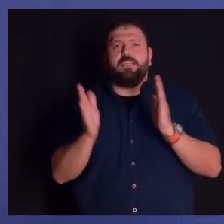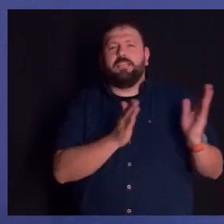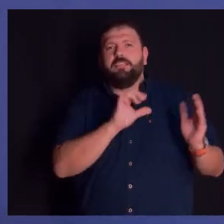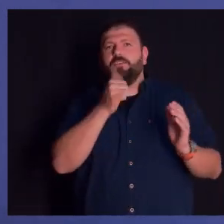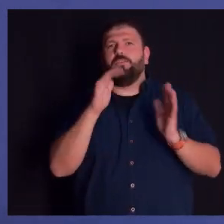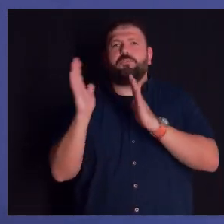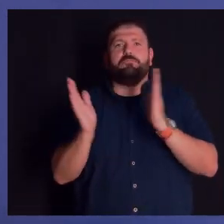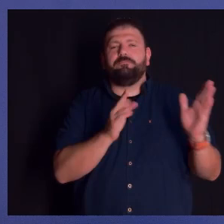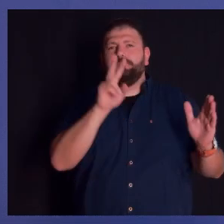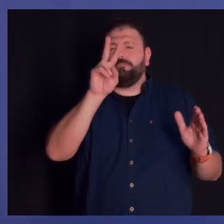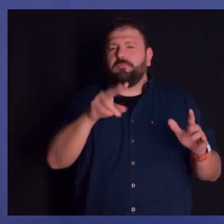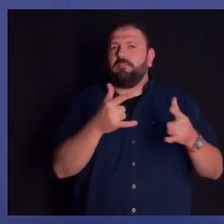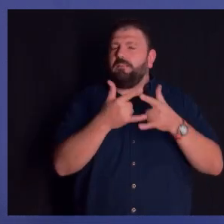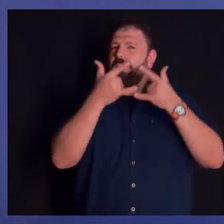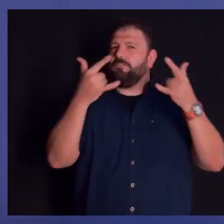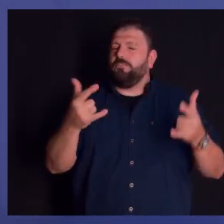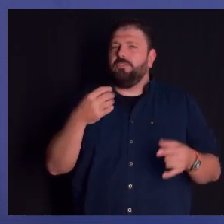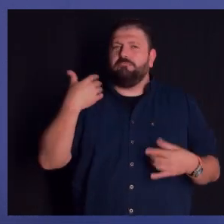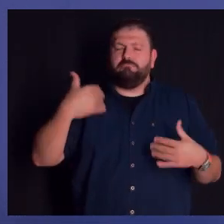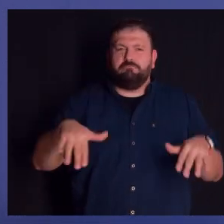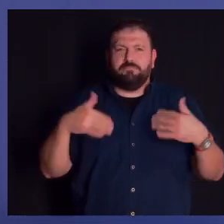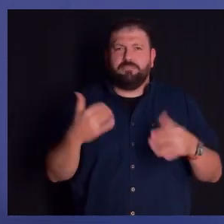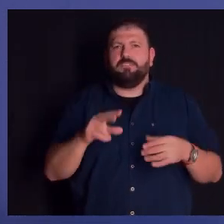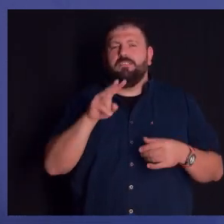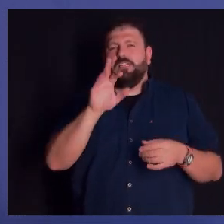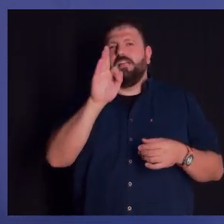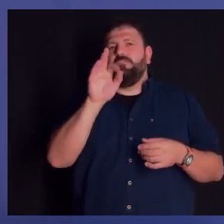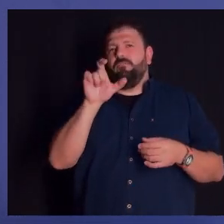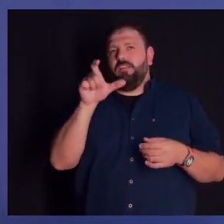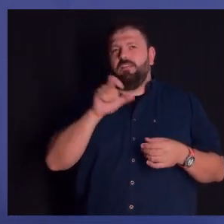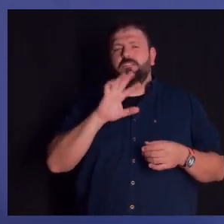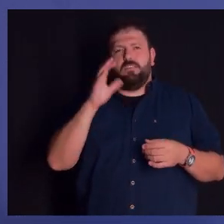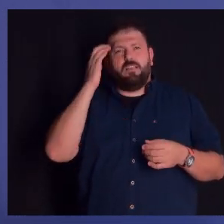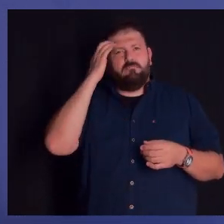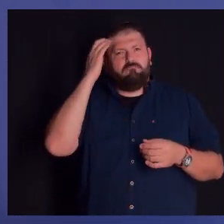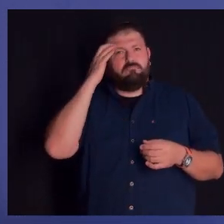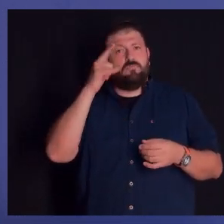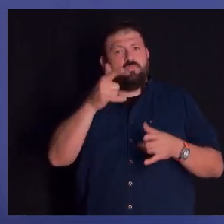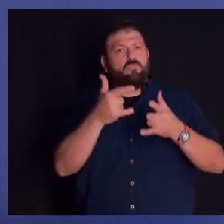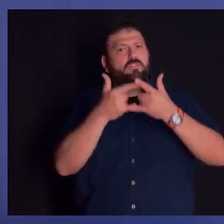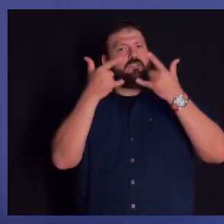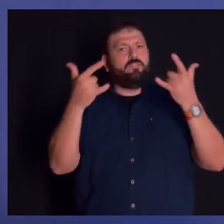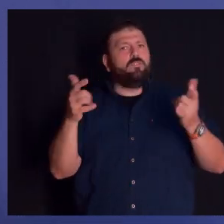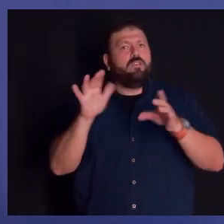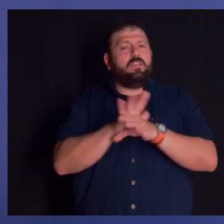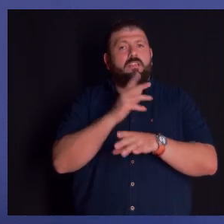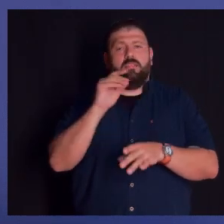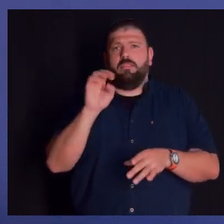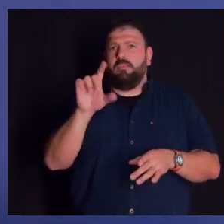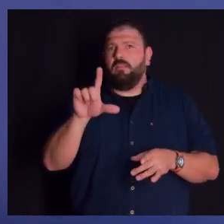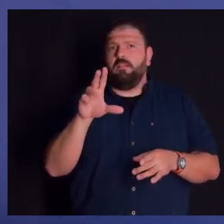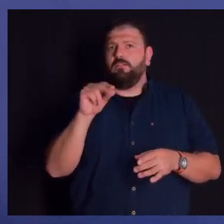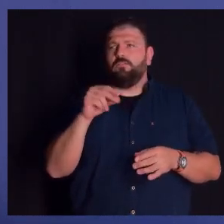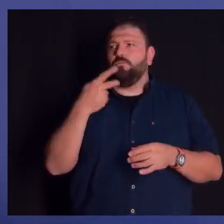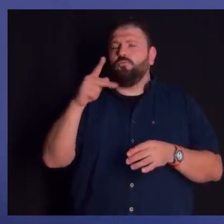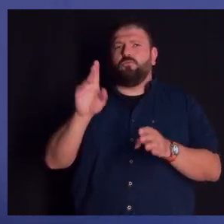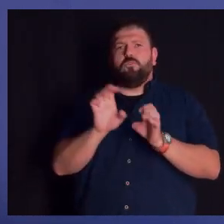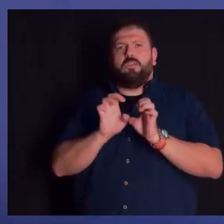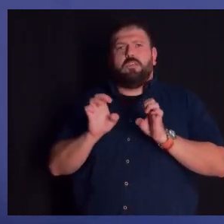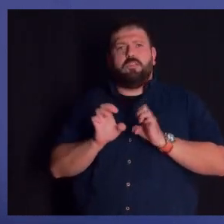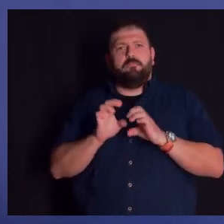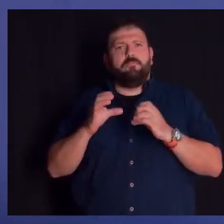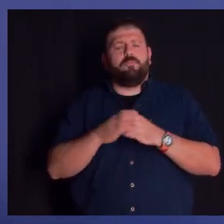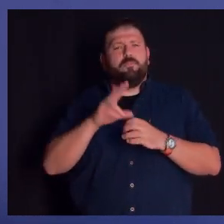next. Incredible stories. Felix, I met him. A transforming story not only for him, his